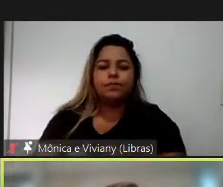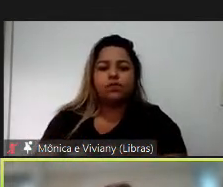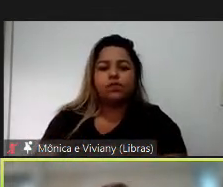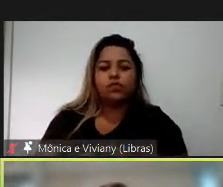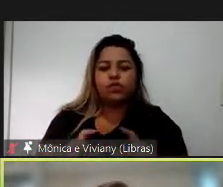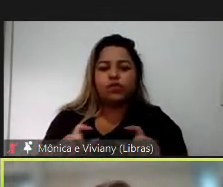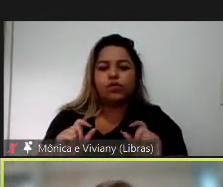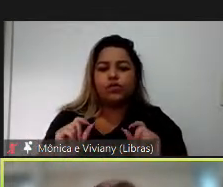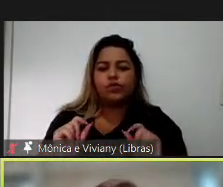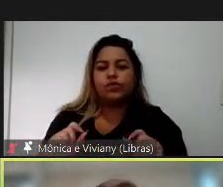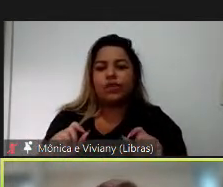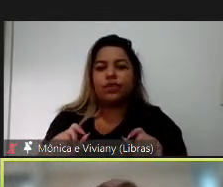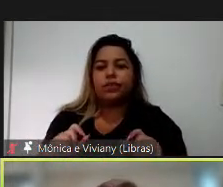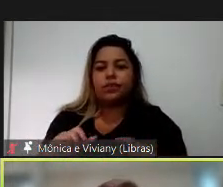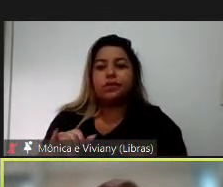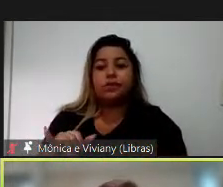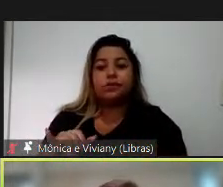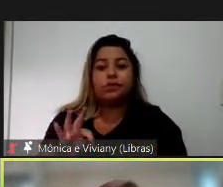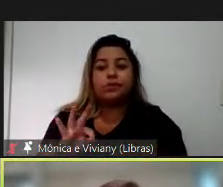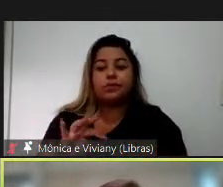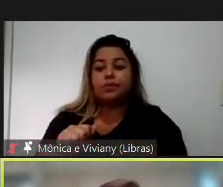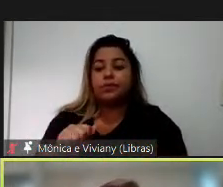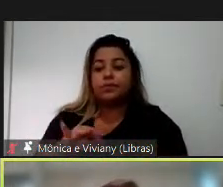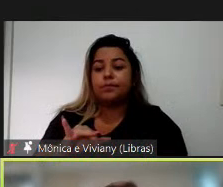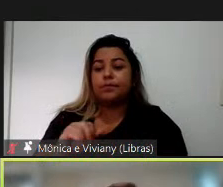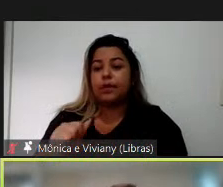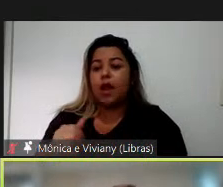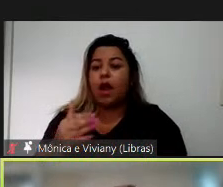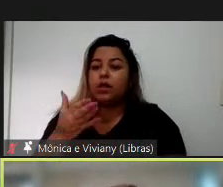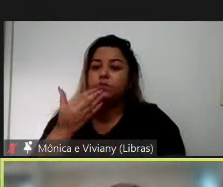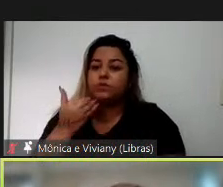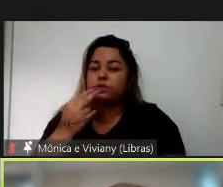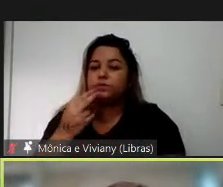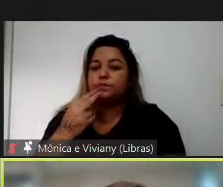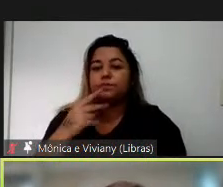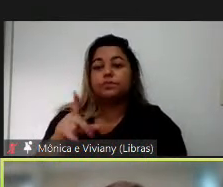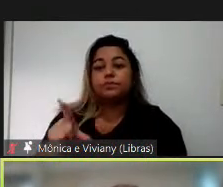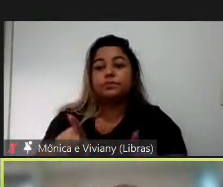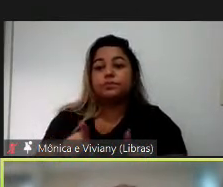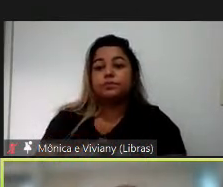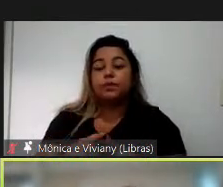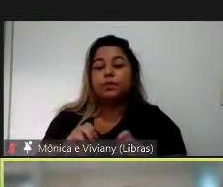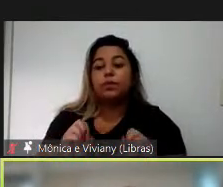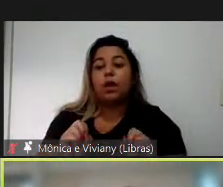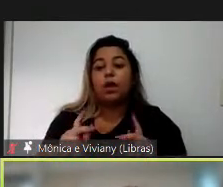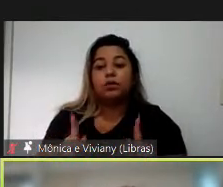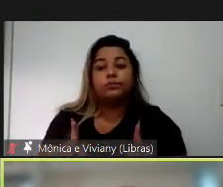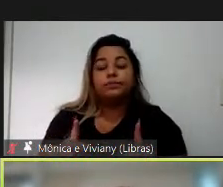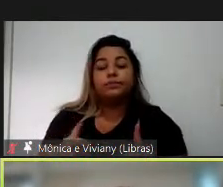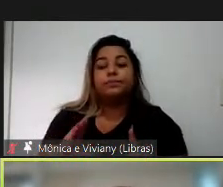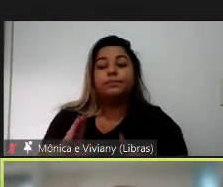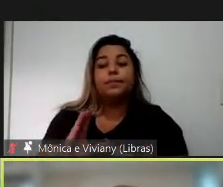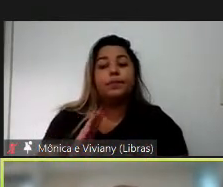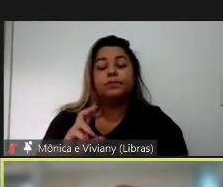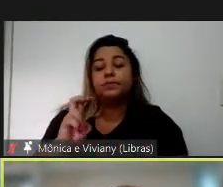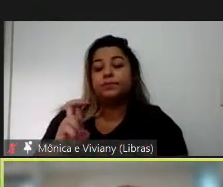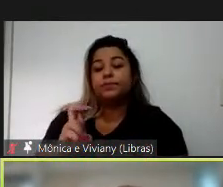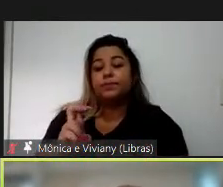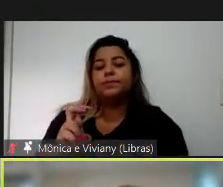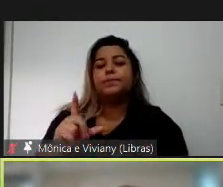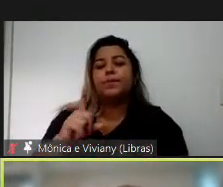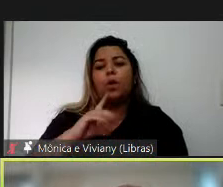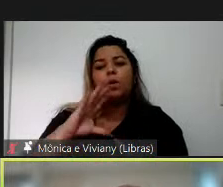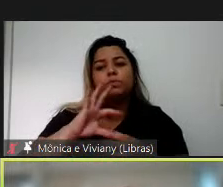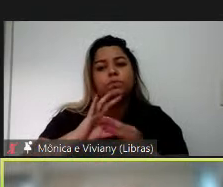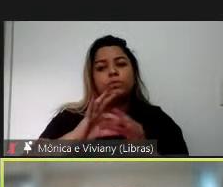about the practice of care, about the nutritional In the